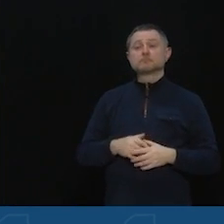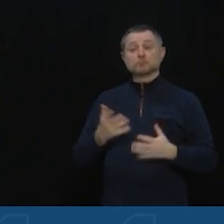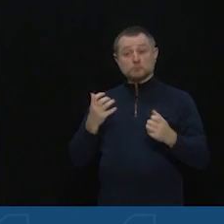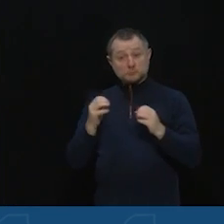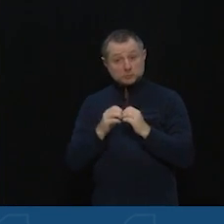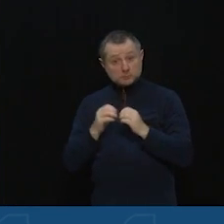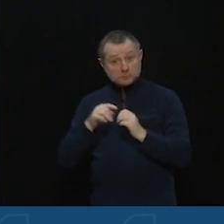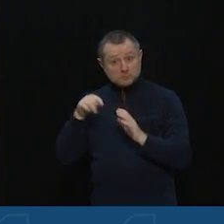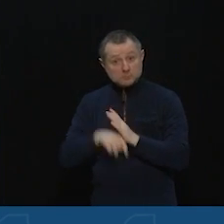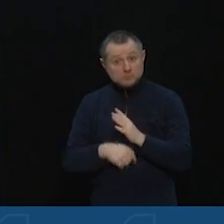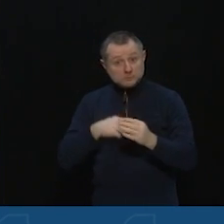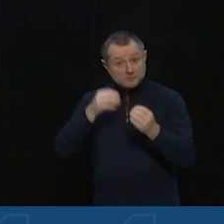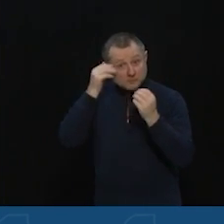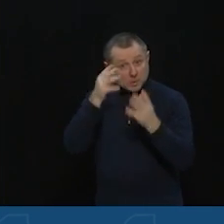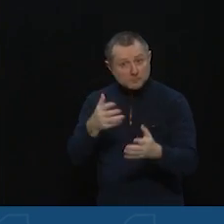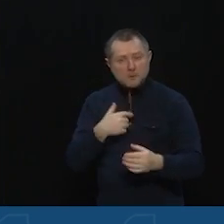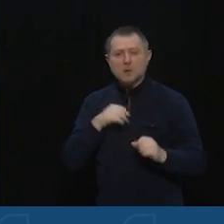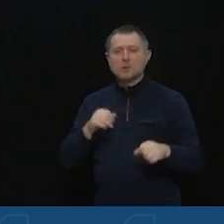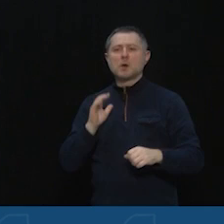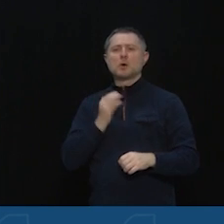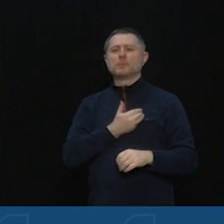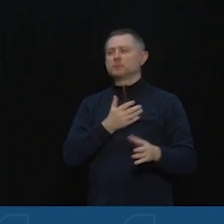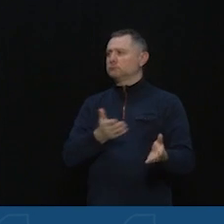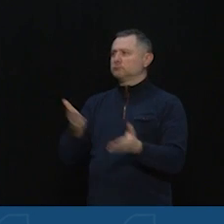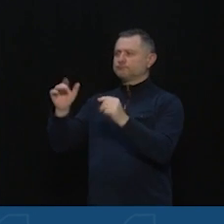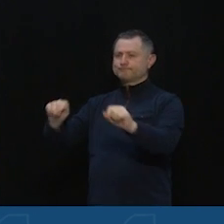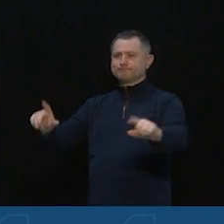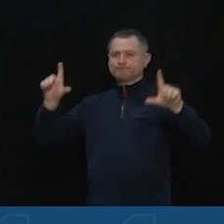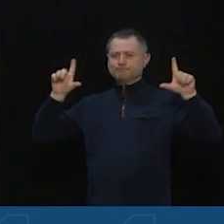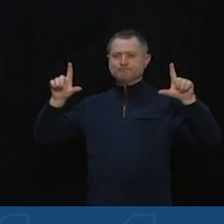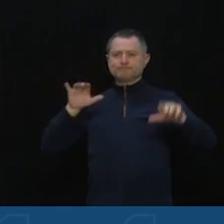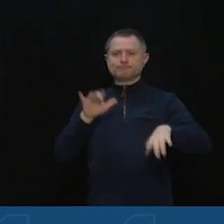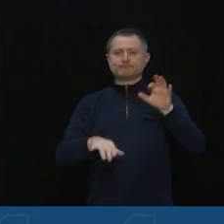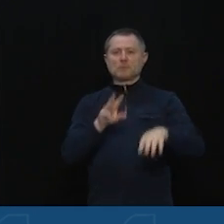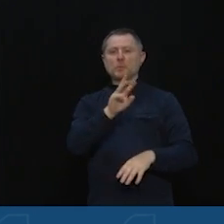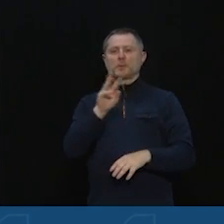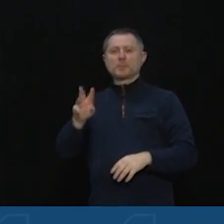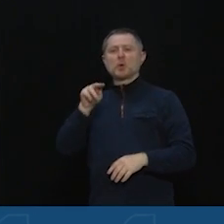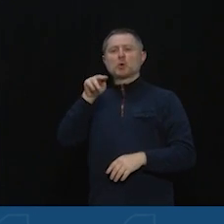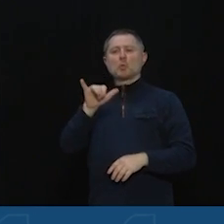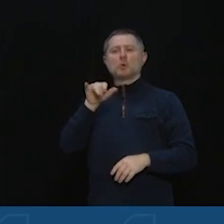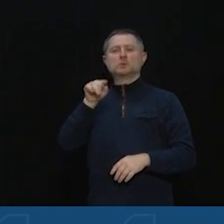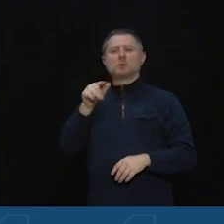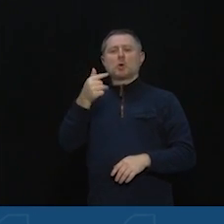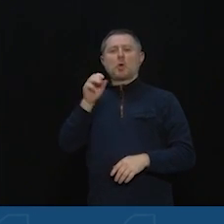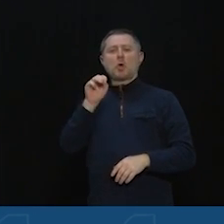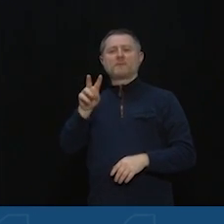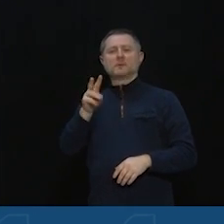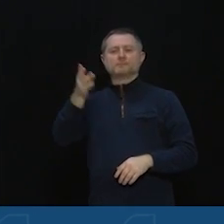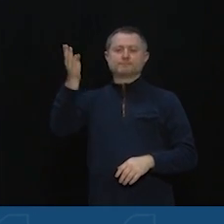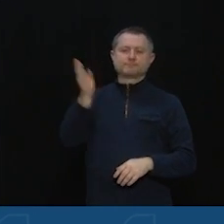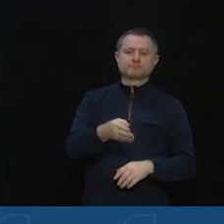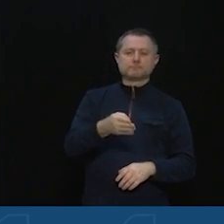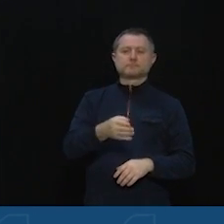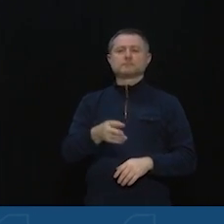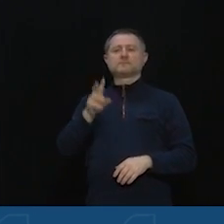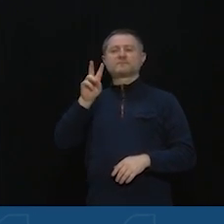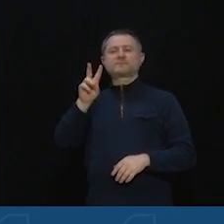Yorkers on our website at ny.gov/ variant data.